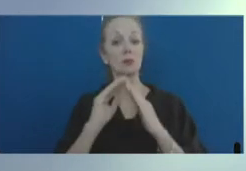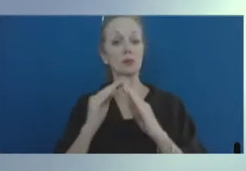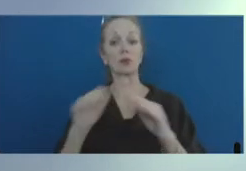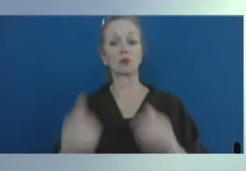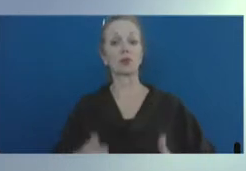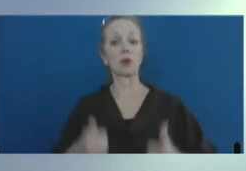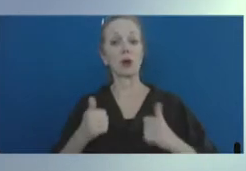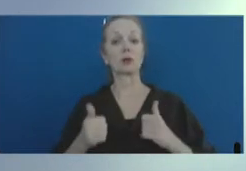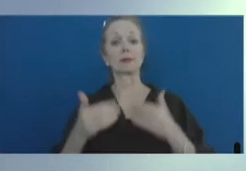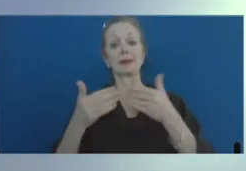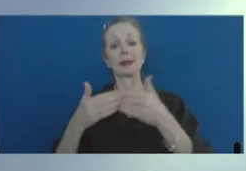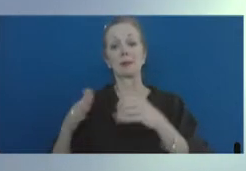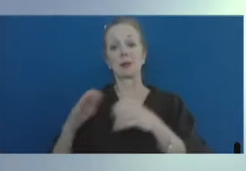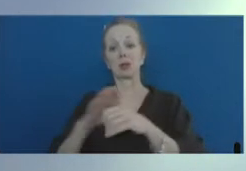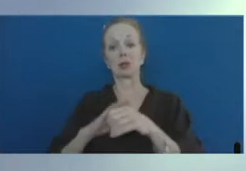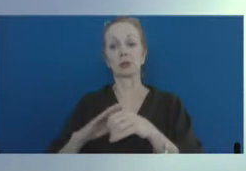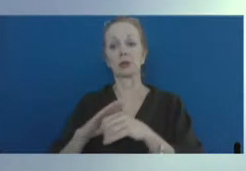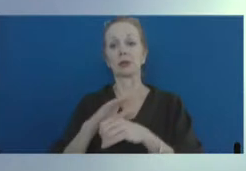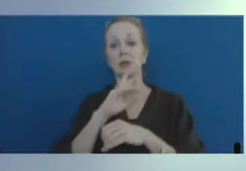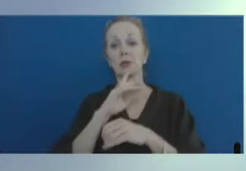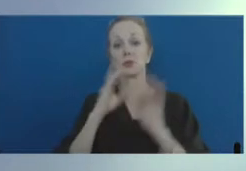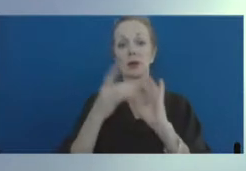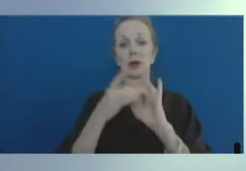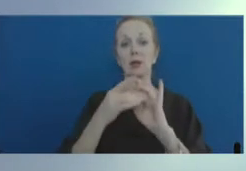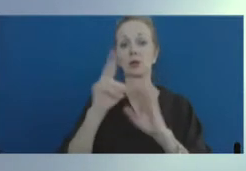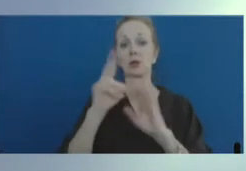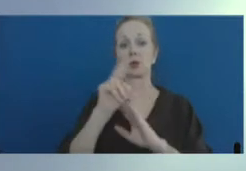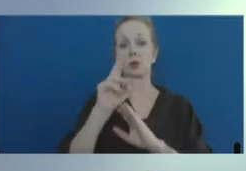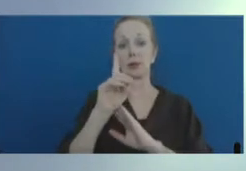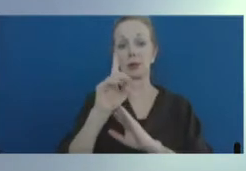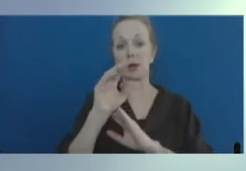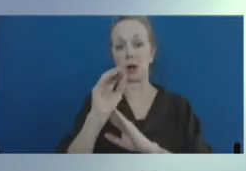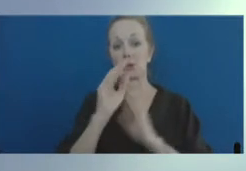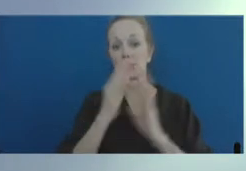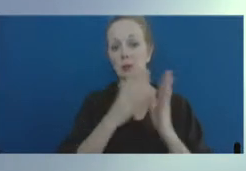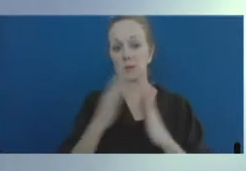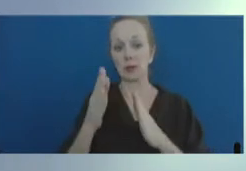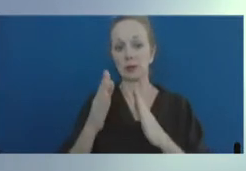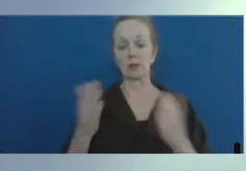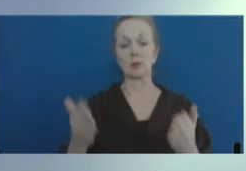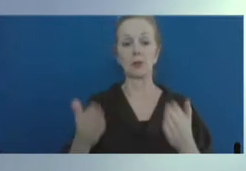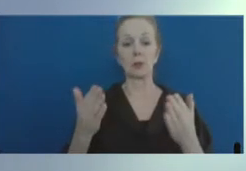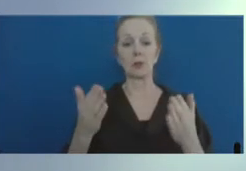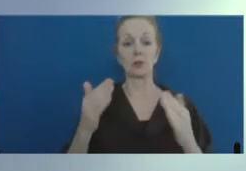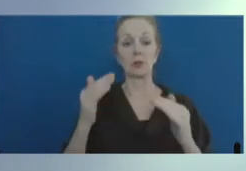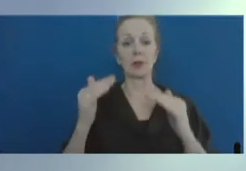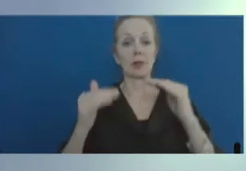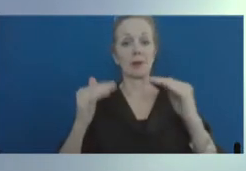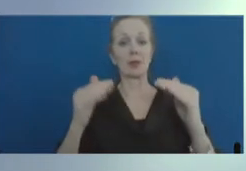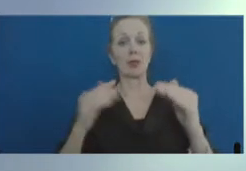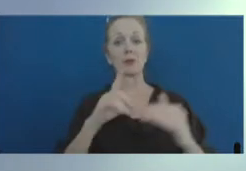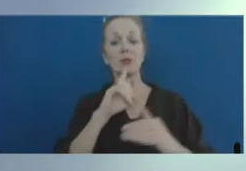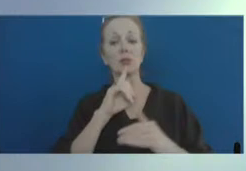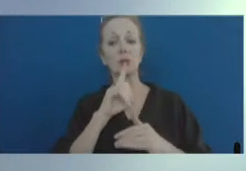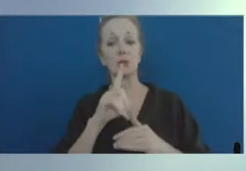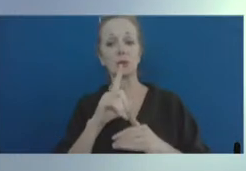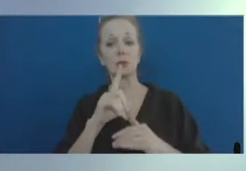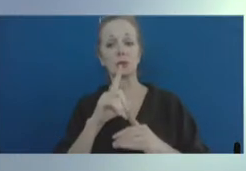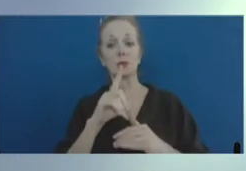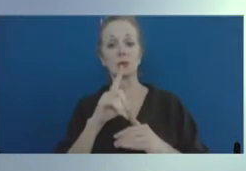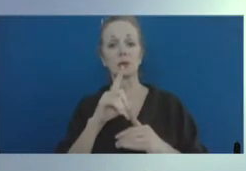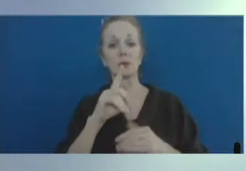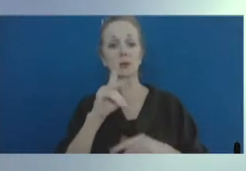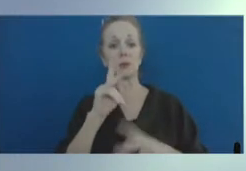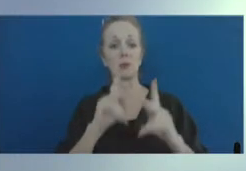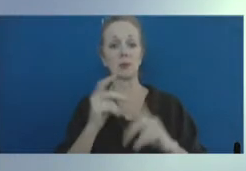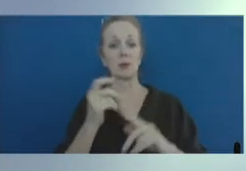and our neighborhoods is, as relates to the UDO and planning, is provide a level of certainty that people understand what the rules